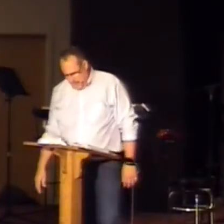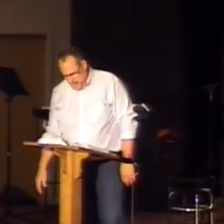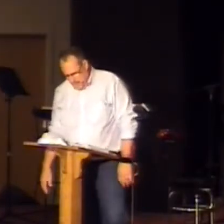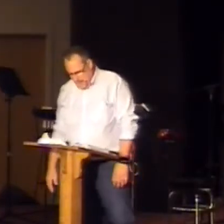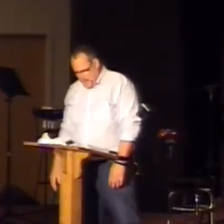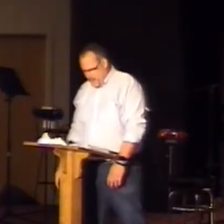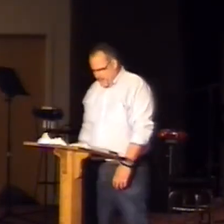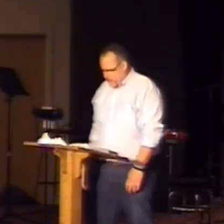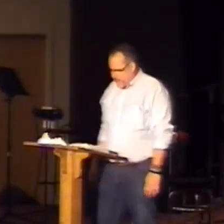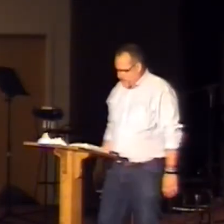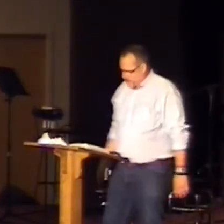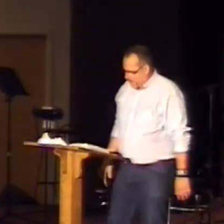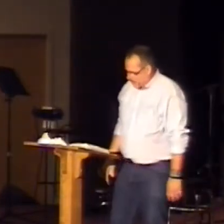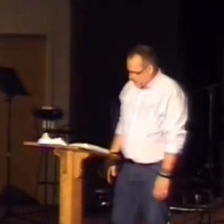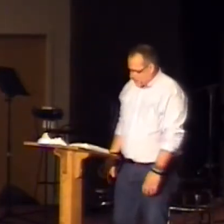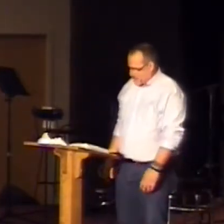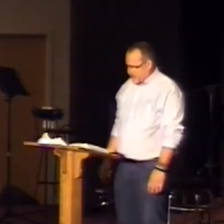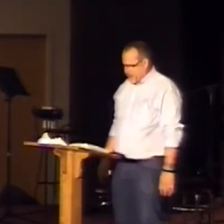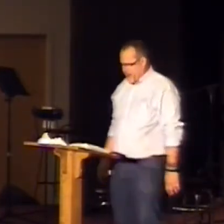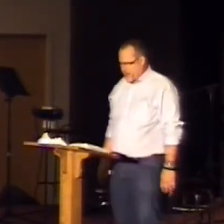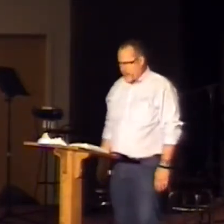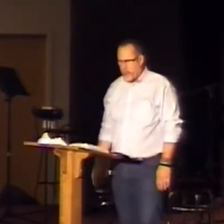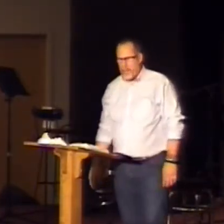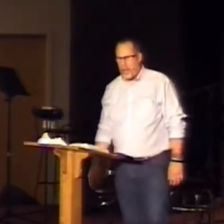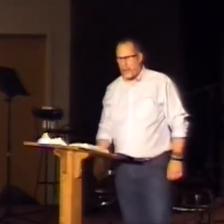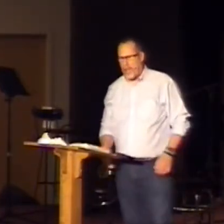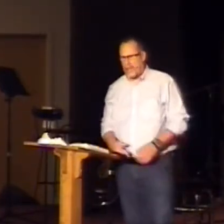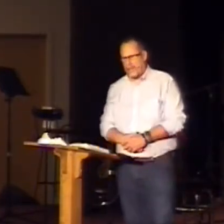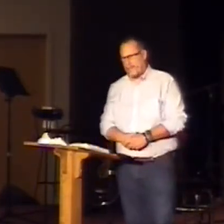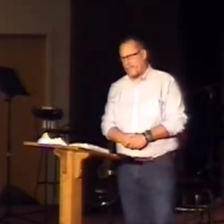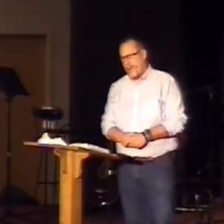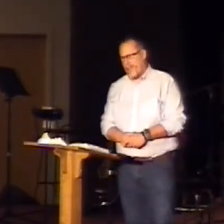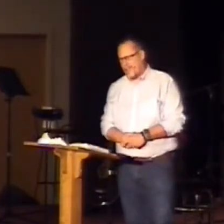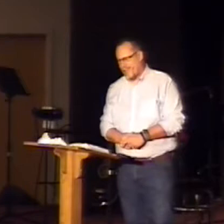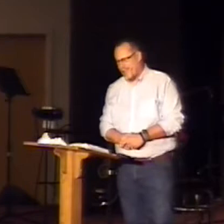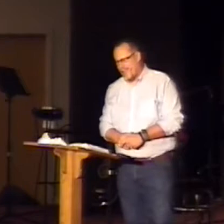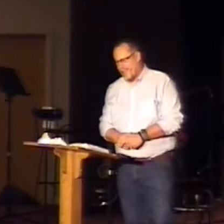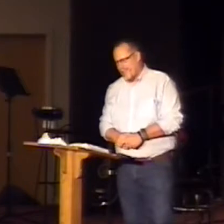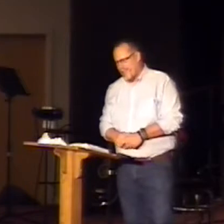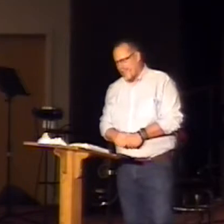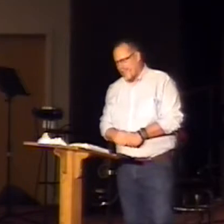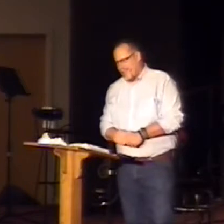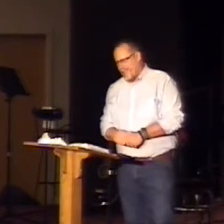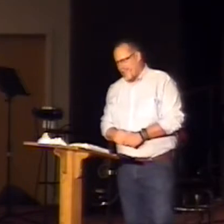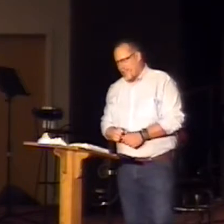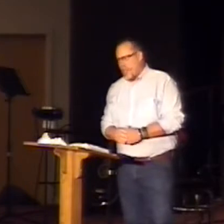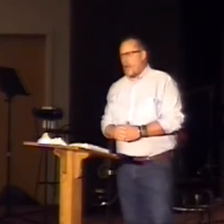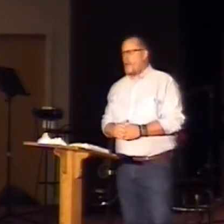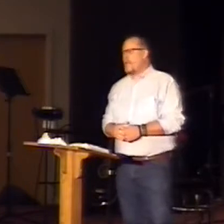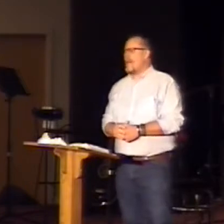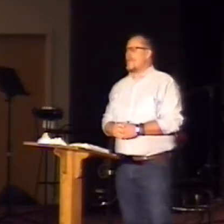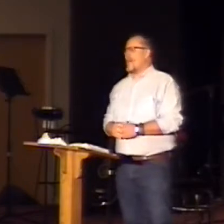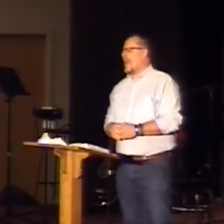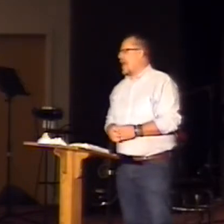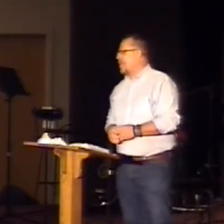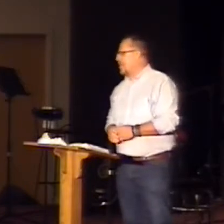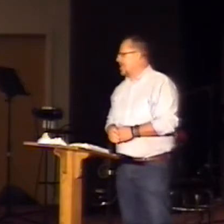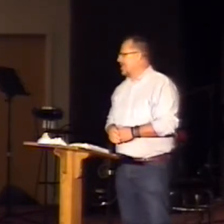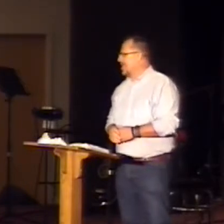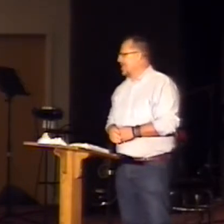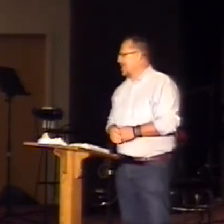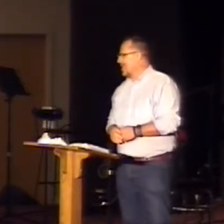family, just get away from it all, everything would be all right, right? You know who would mess that